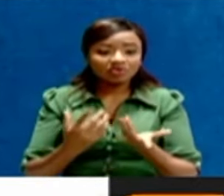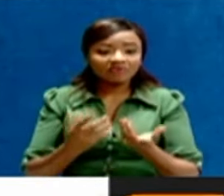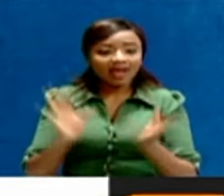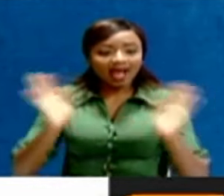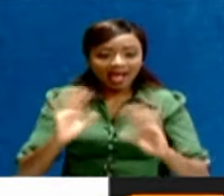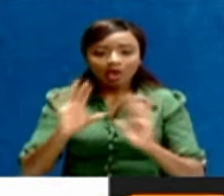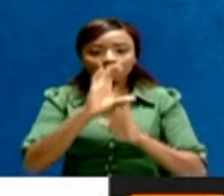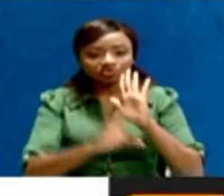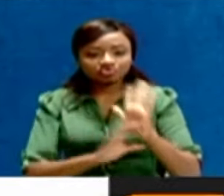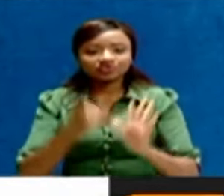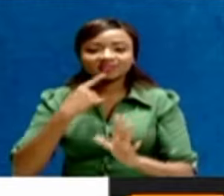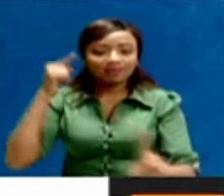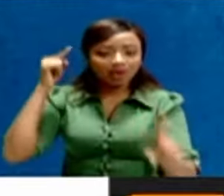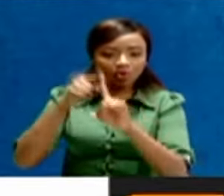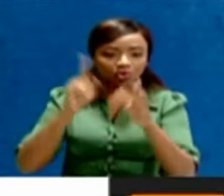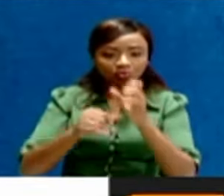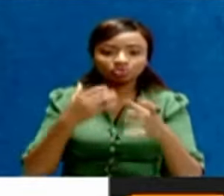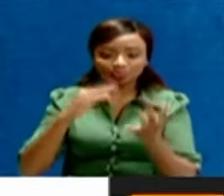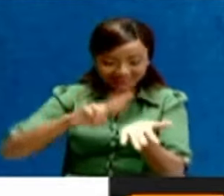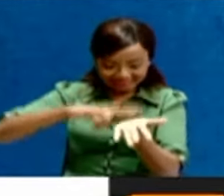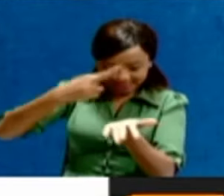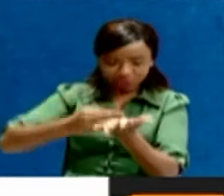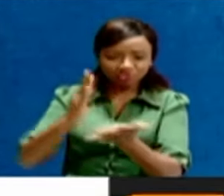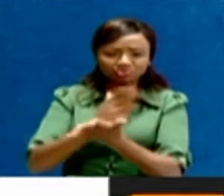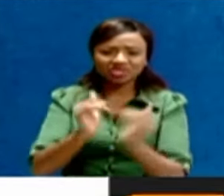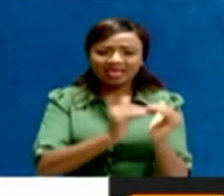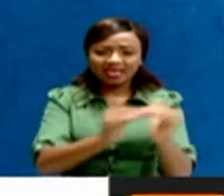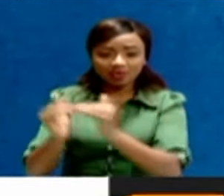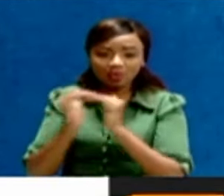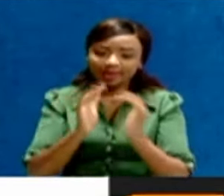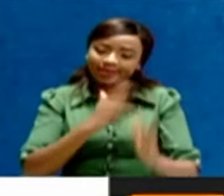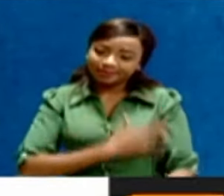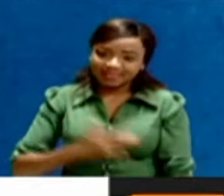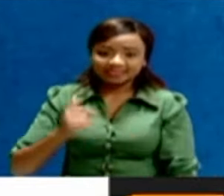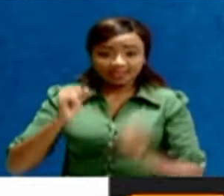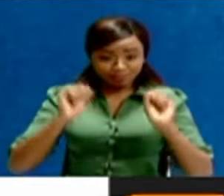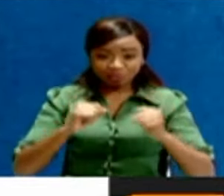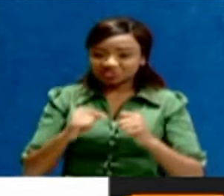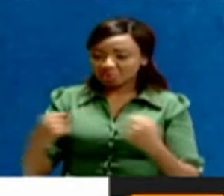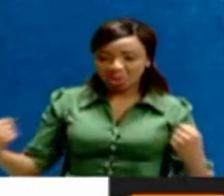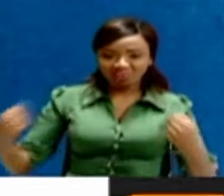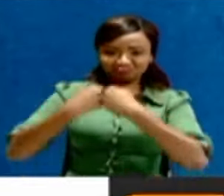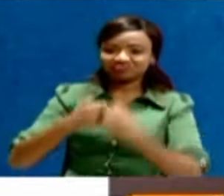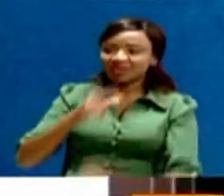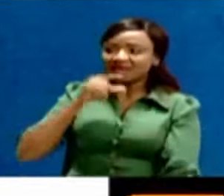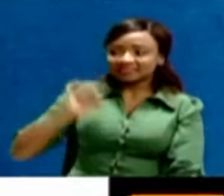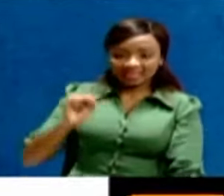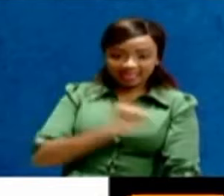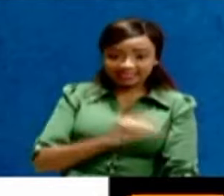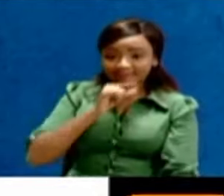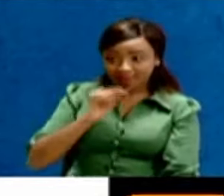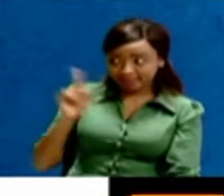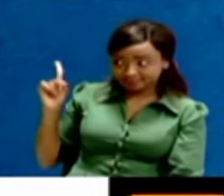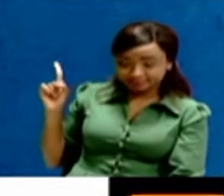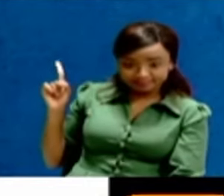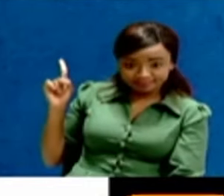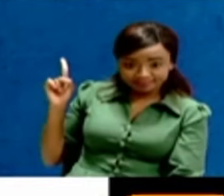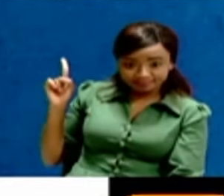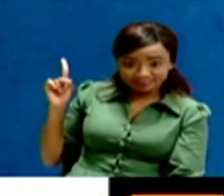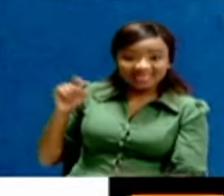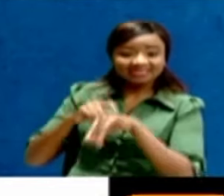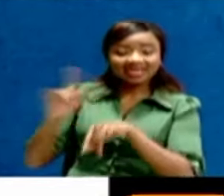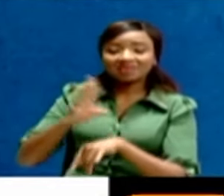a basis of dividing that revenue. So let us be honest. I would debate Kang'ata anytime, Senator Kang'ata anytime, when he's talking